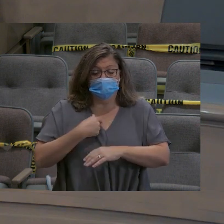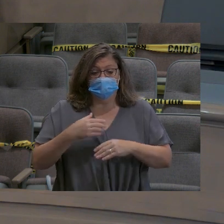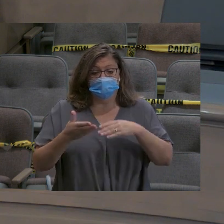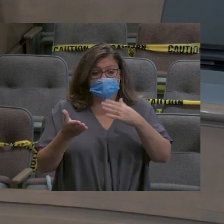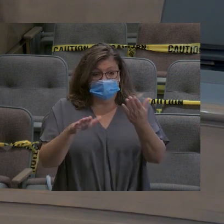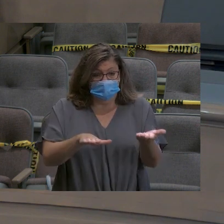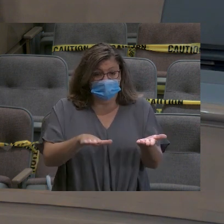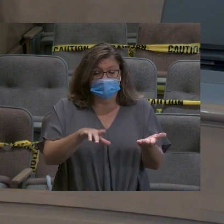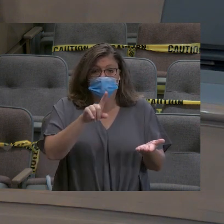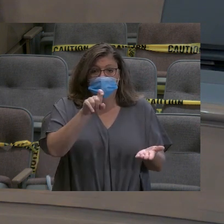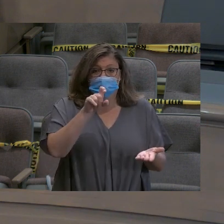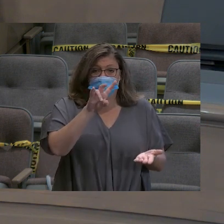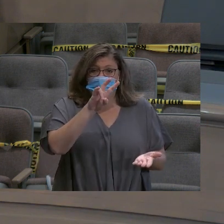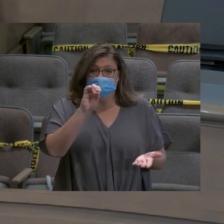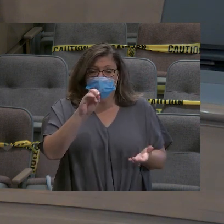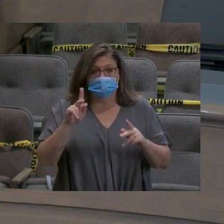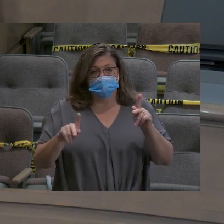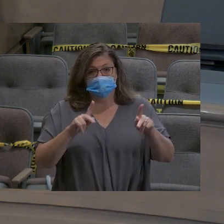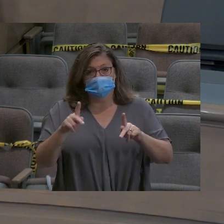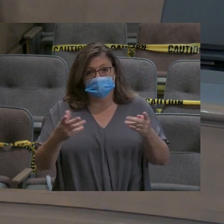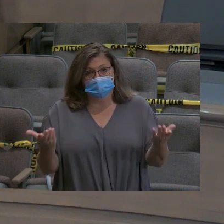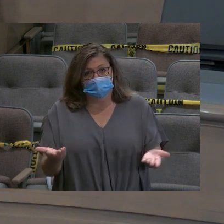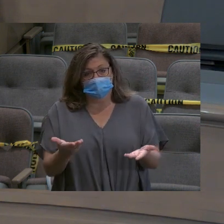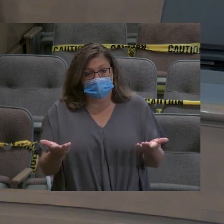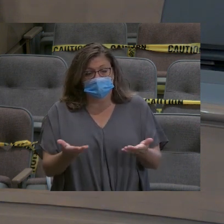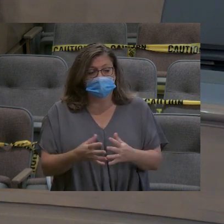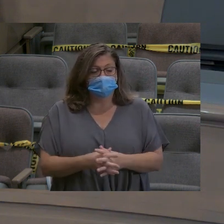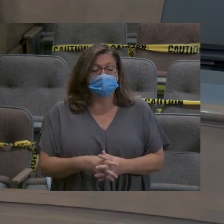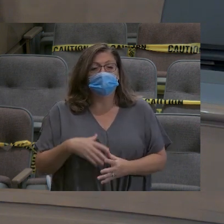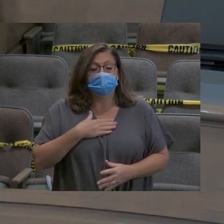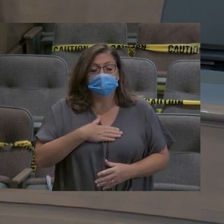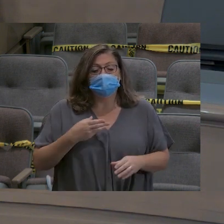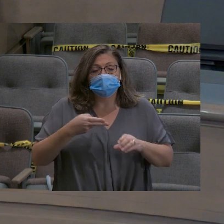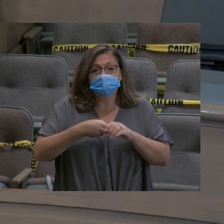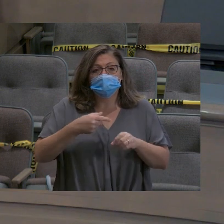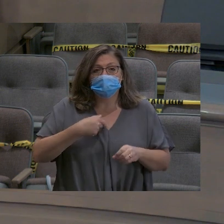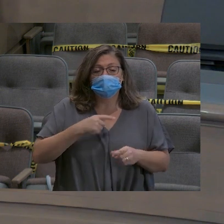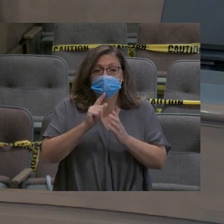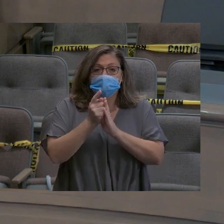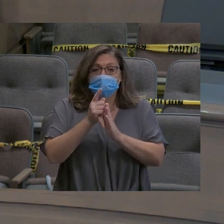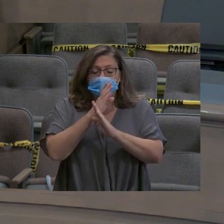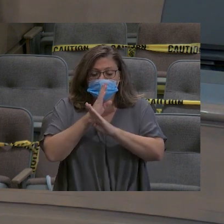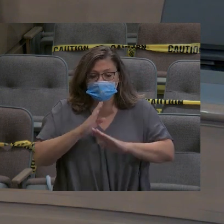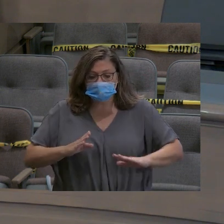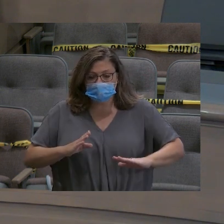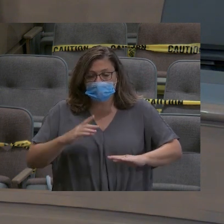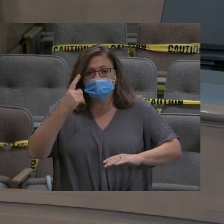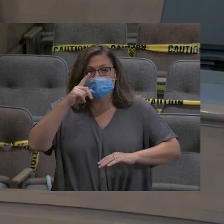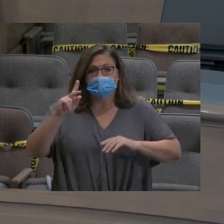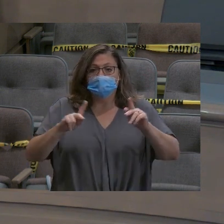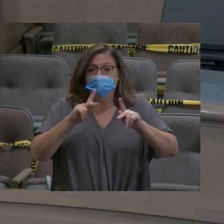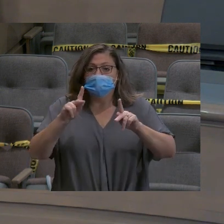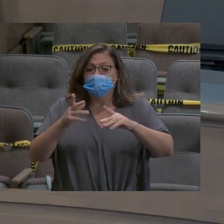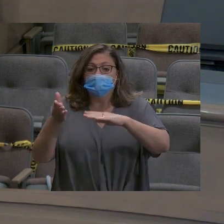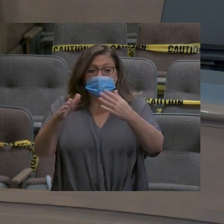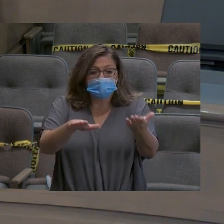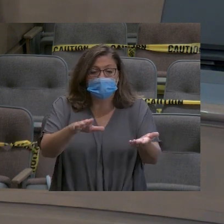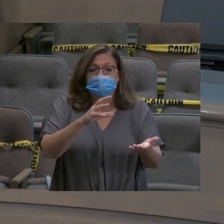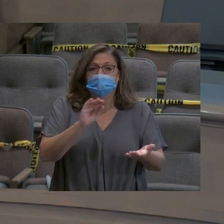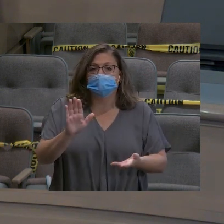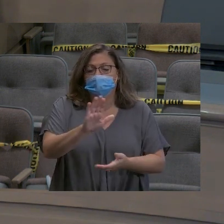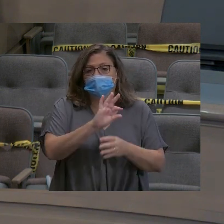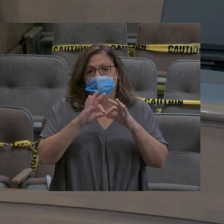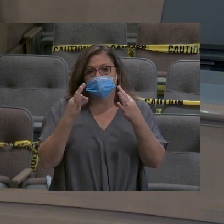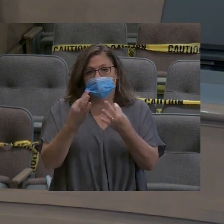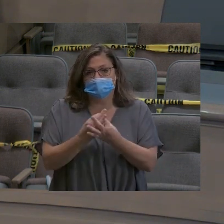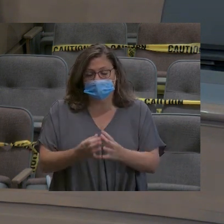170 citizens in our community. Please join me in a moment of silence for the lives we've lost and for the families they